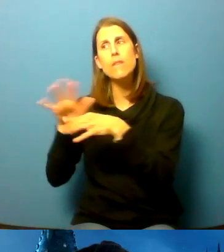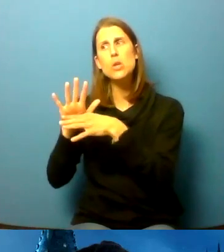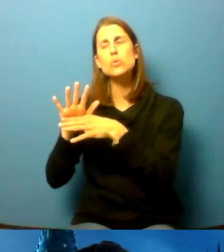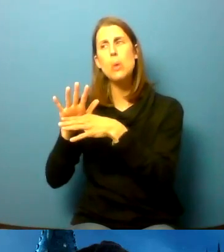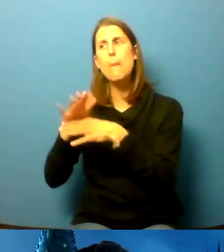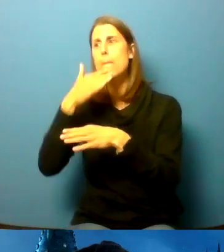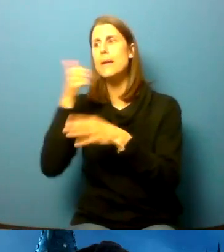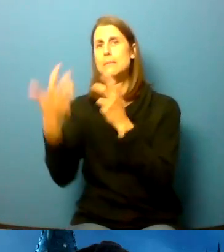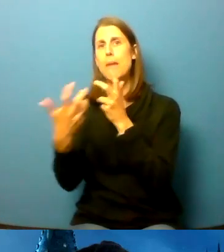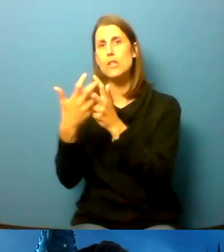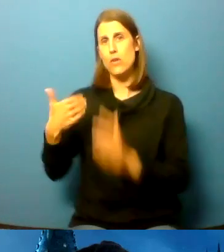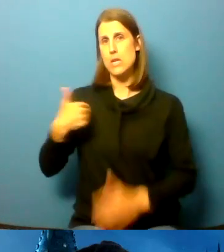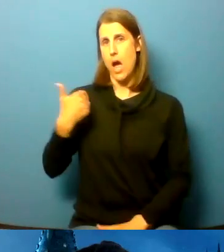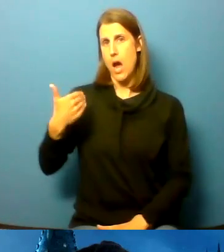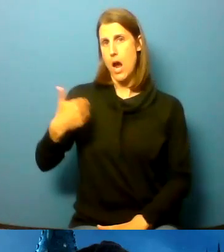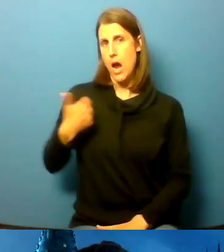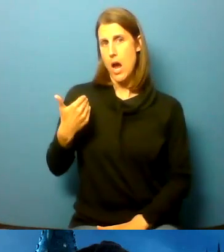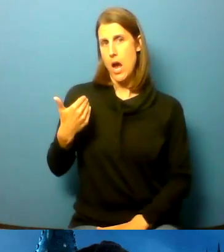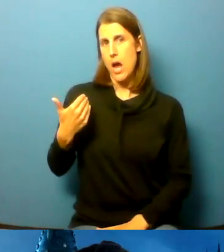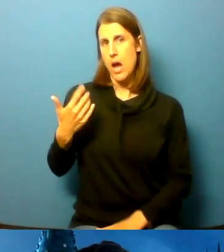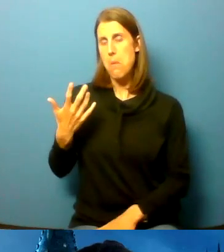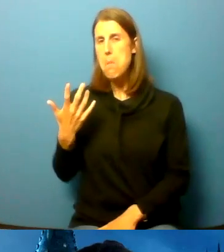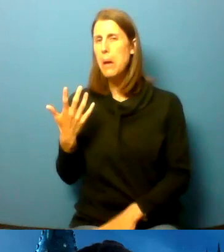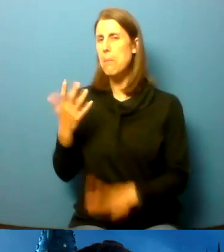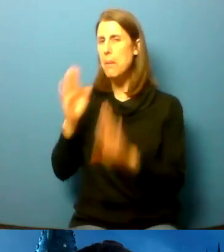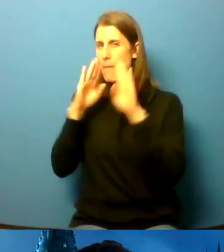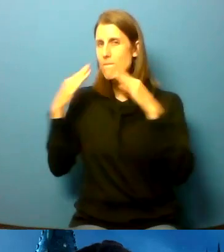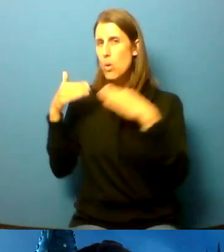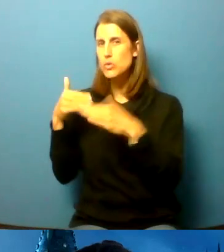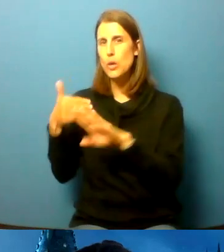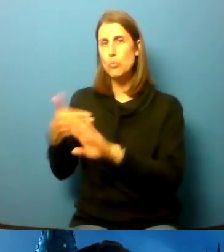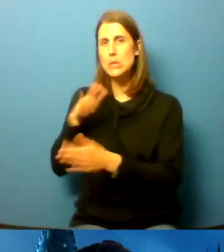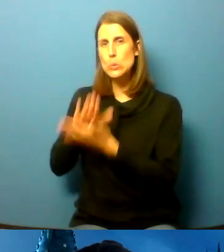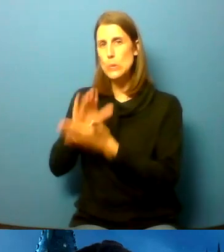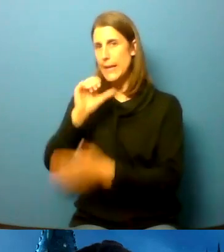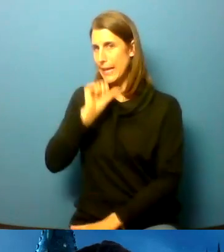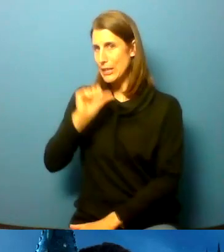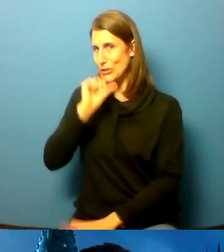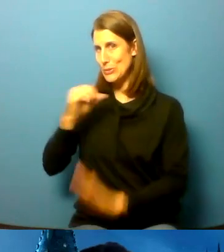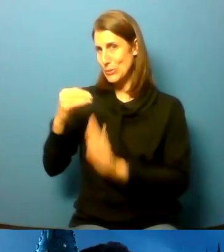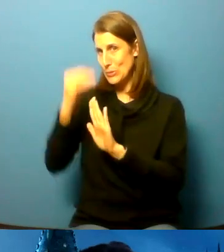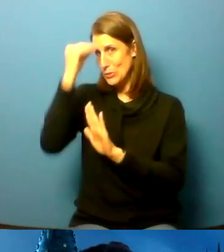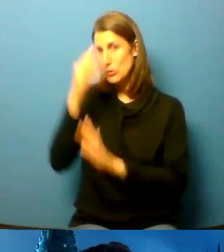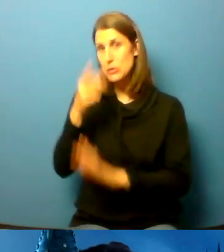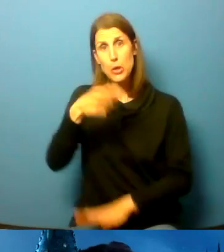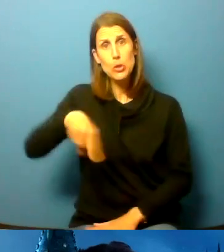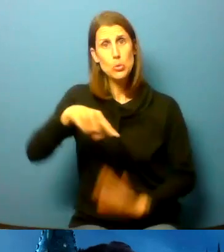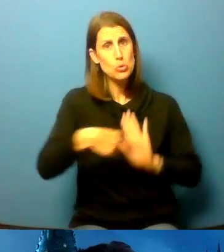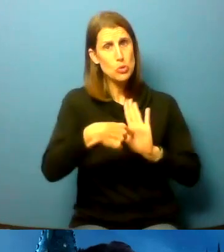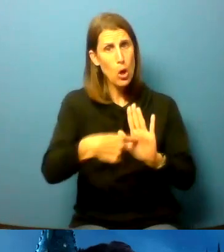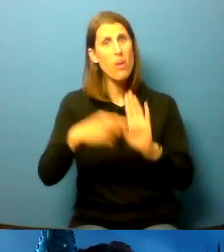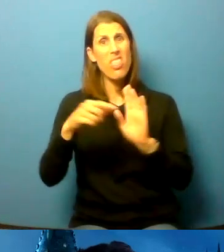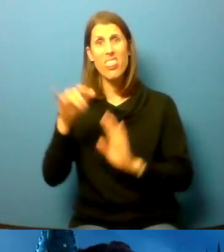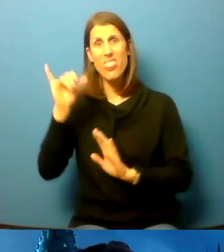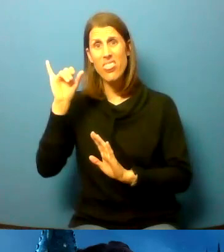more, geared towards preschool or really early education students. But you guys are showing that it really does still